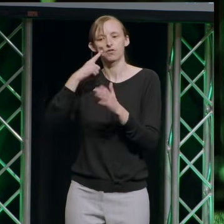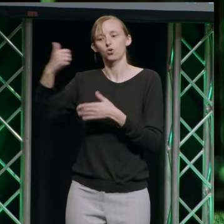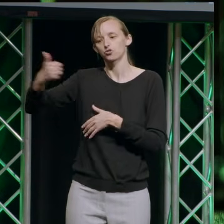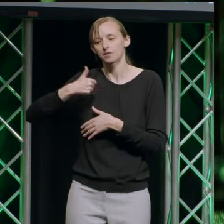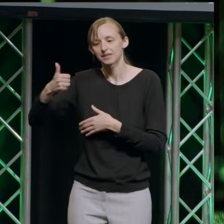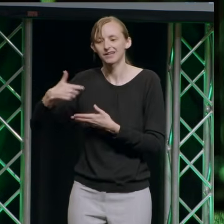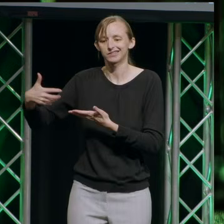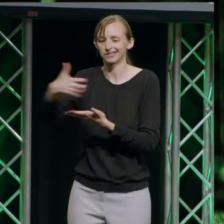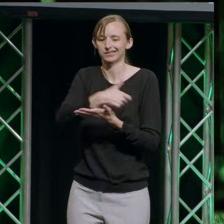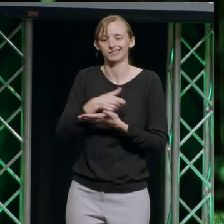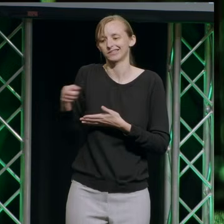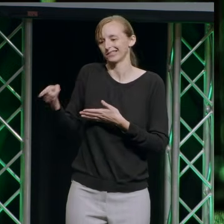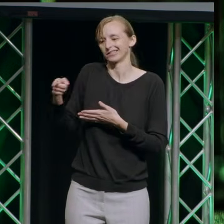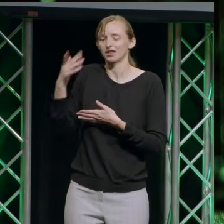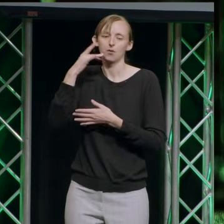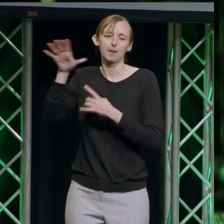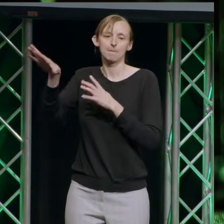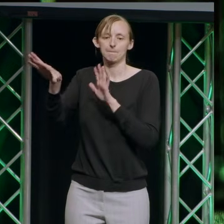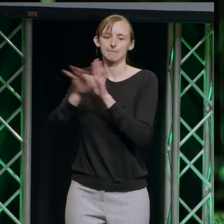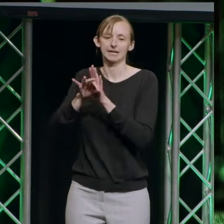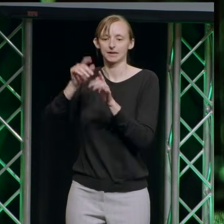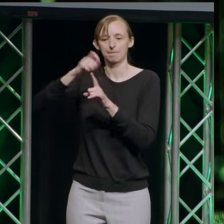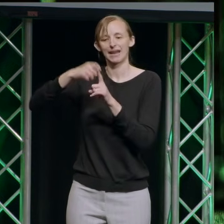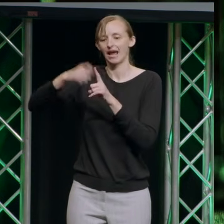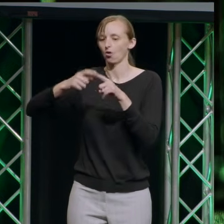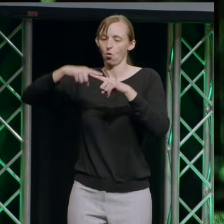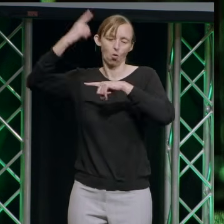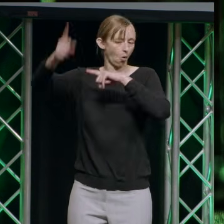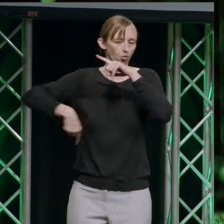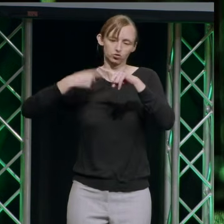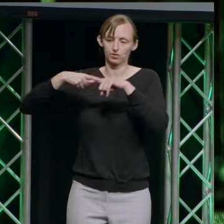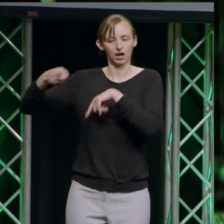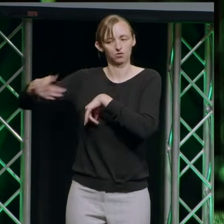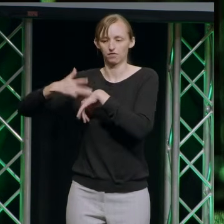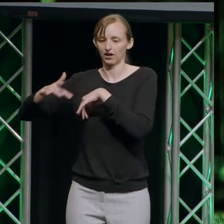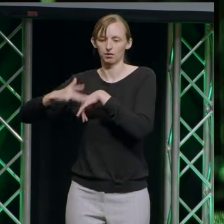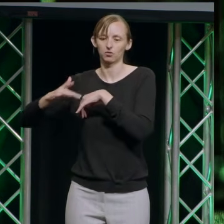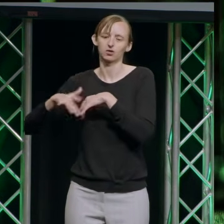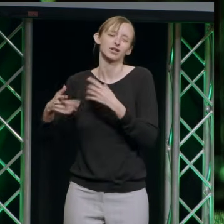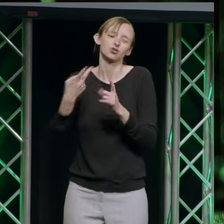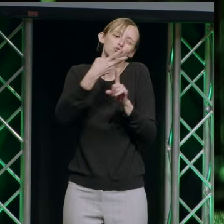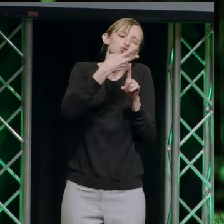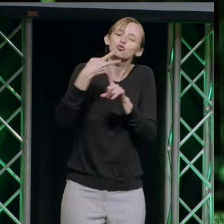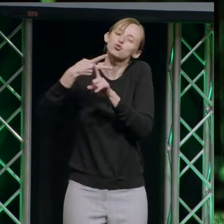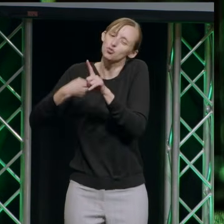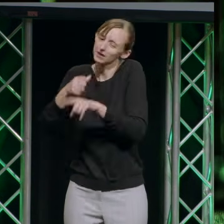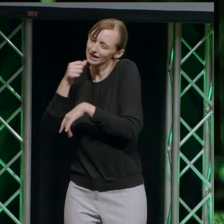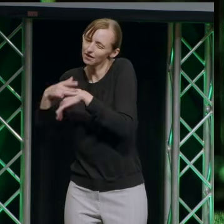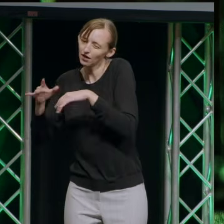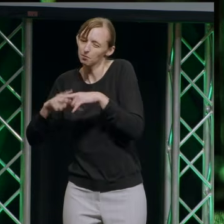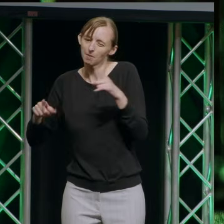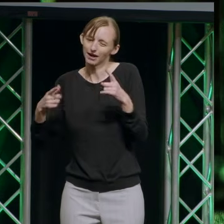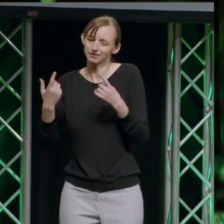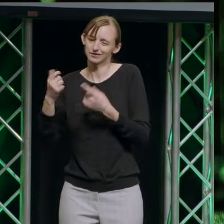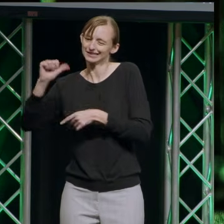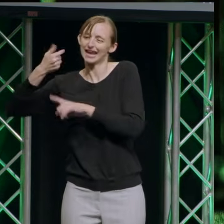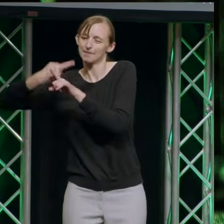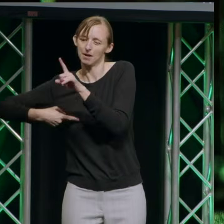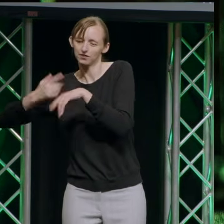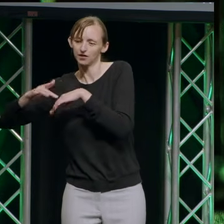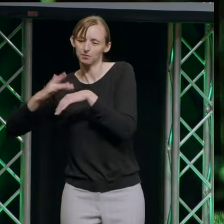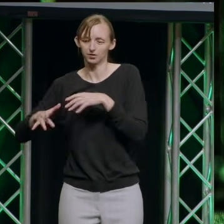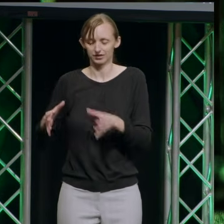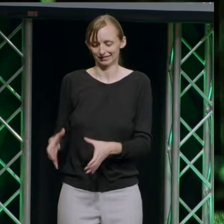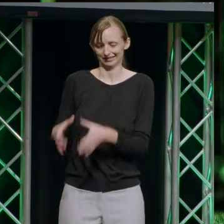how we chose banana. So the waste is available throughout the year. We take, except 2 months, but we take the pseudo stem.